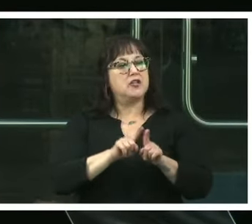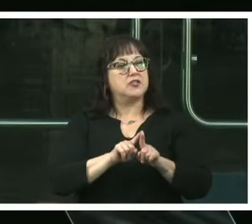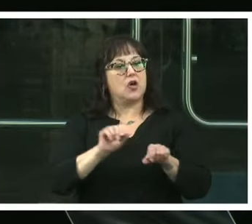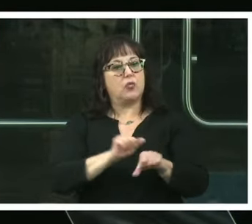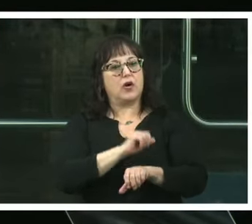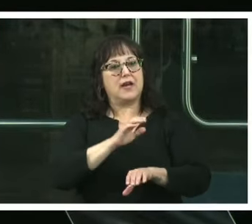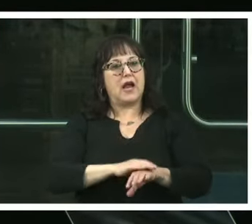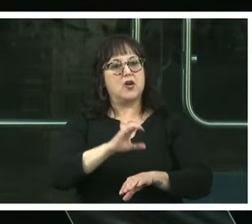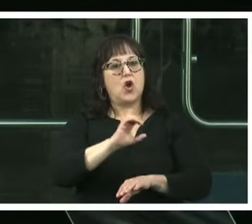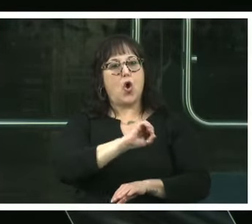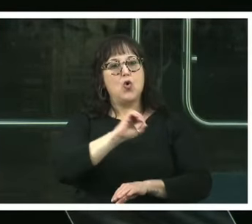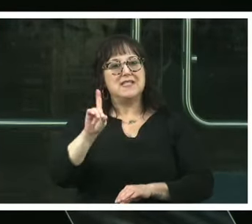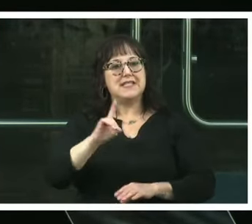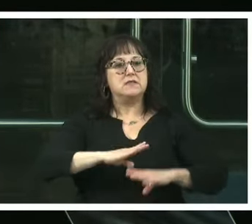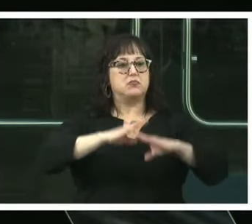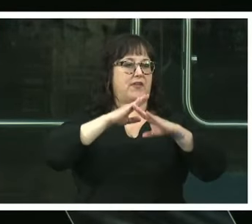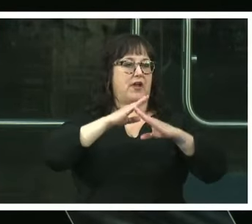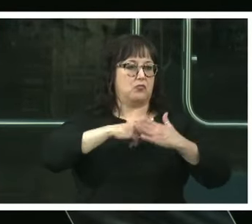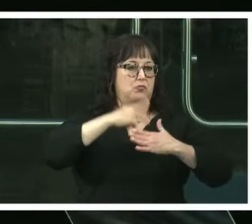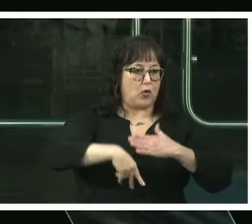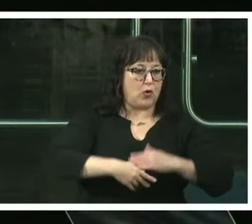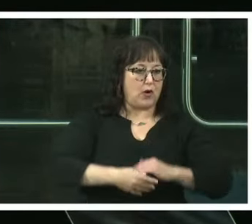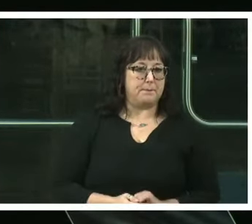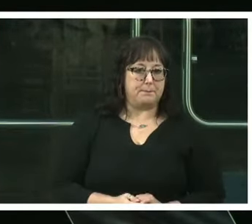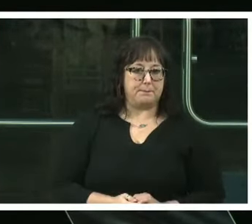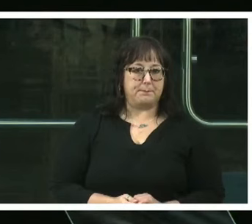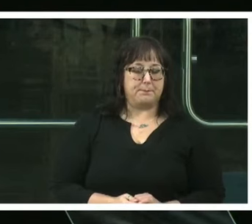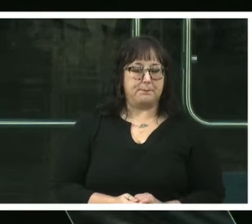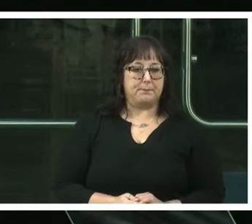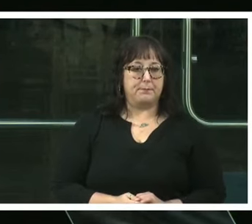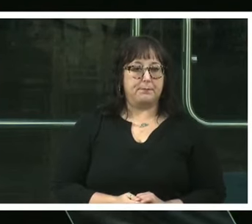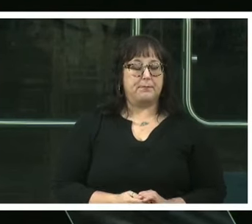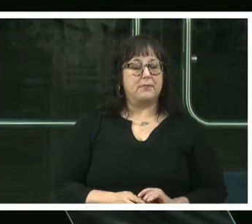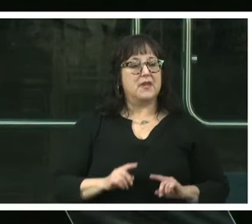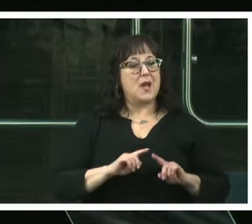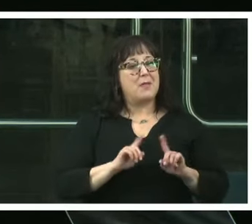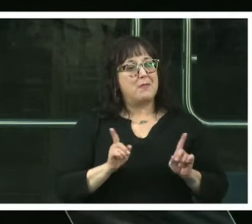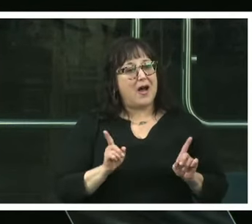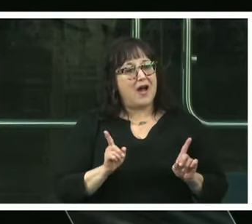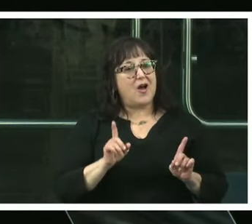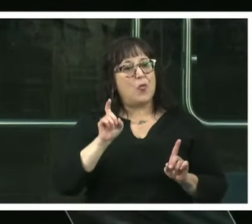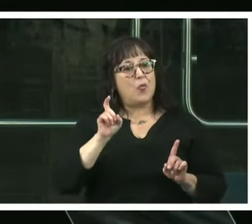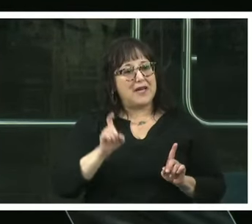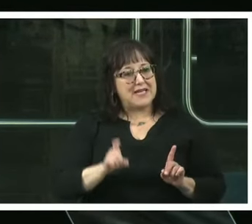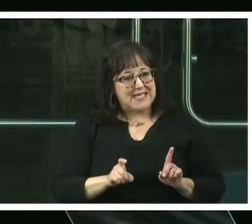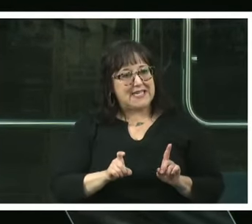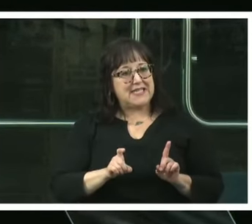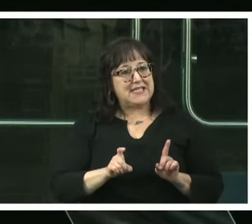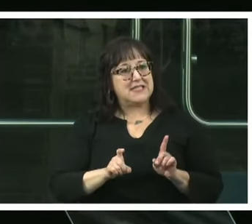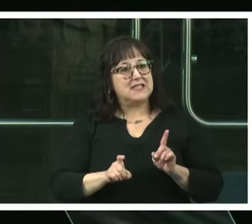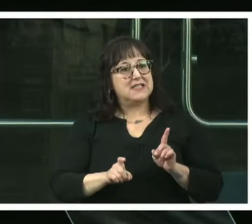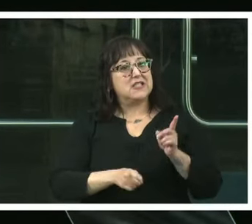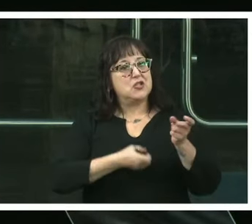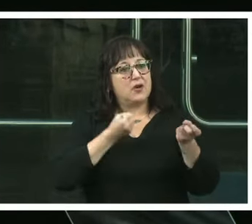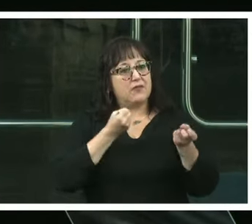overdose prevention programs. But we need to enforce the law.